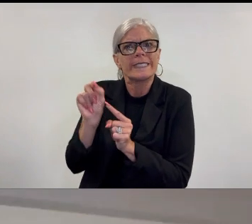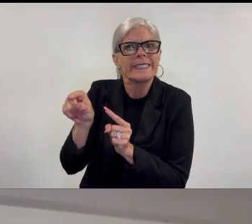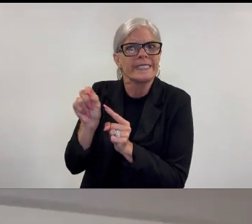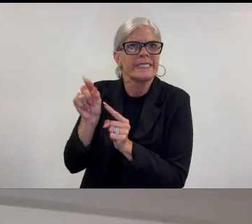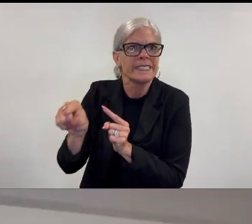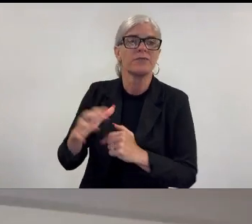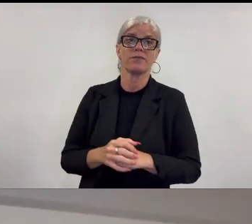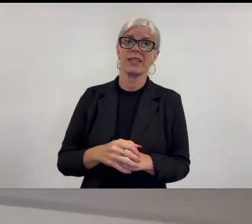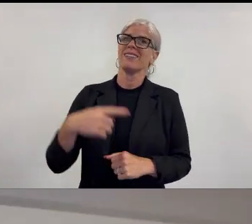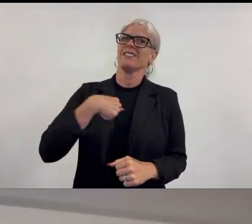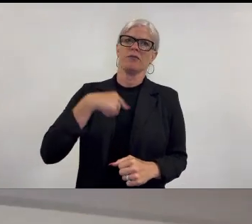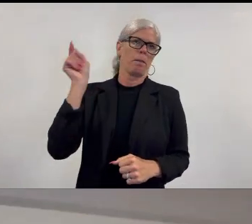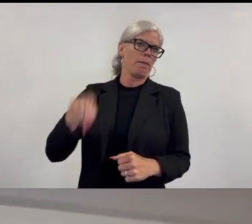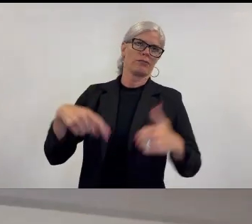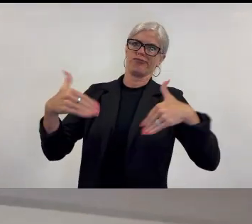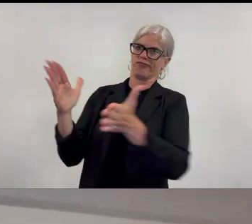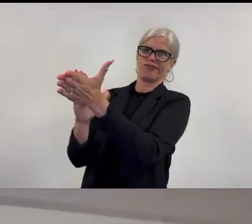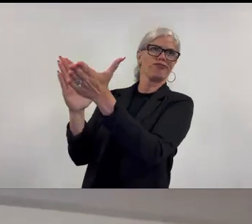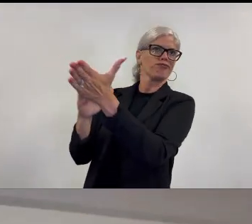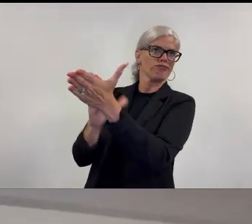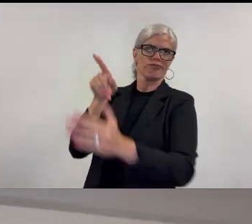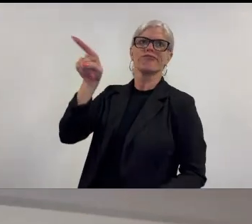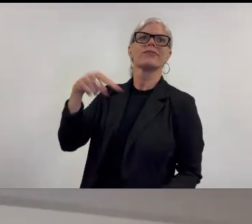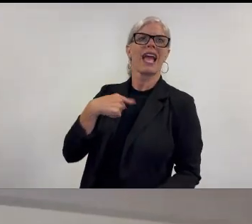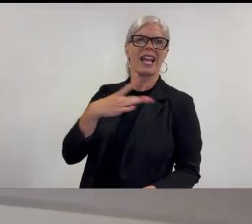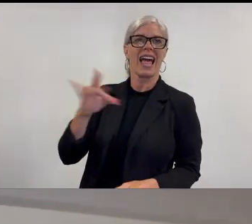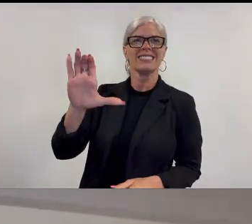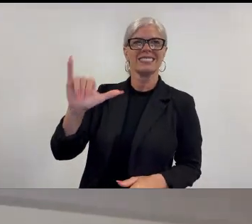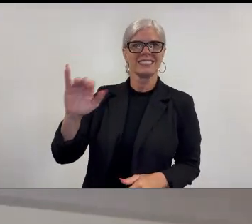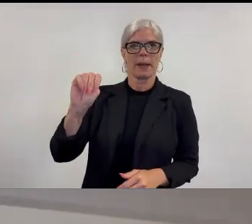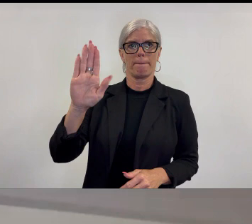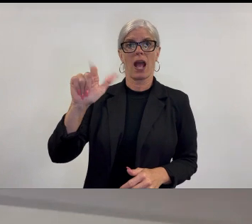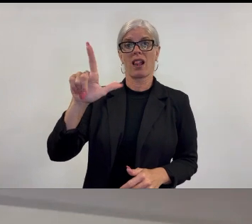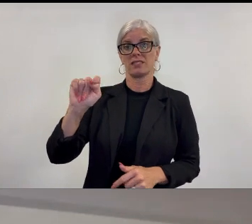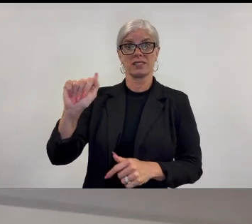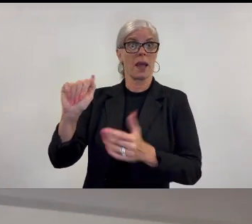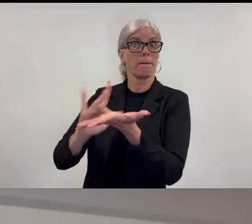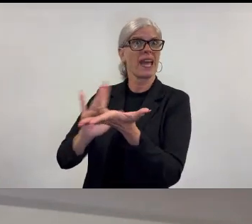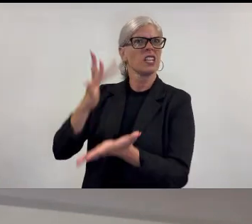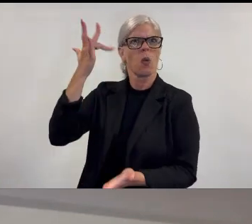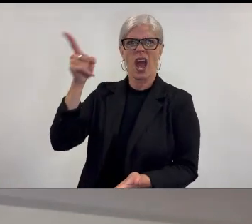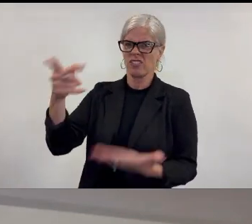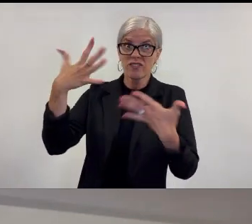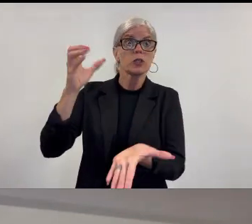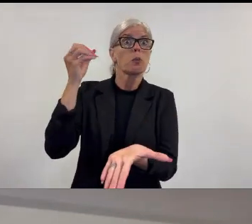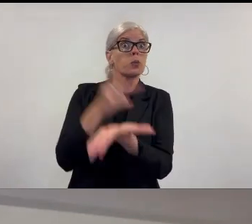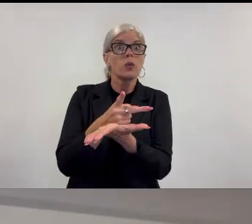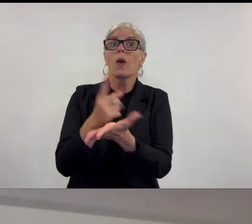birth. So for physical modalities, then we move to pharmacologic